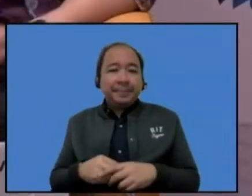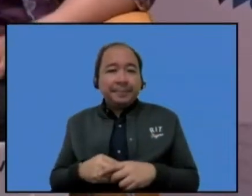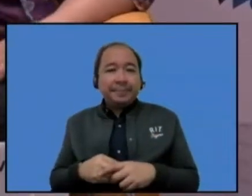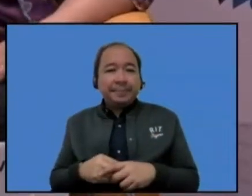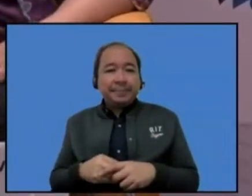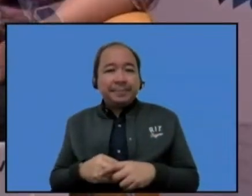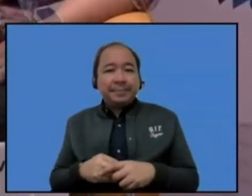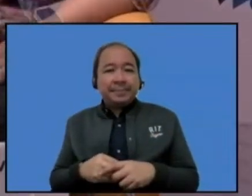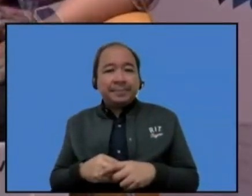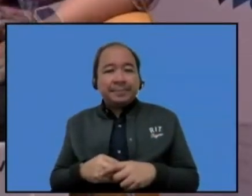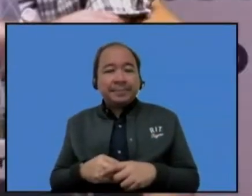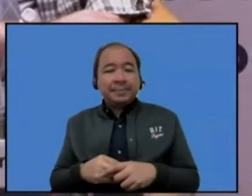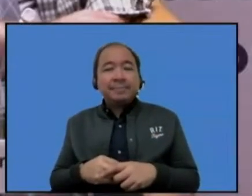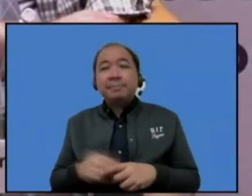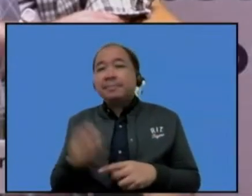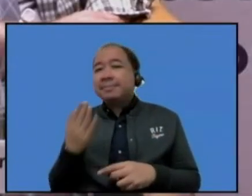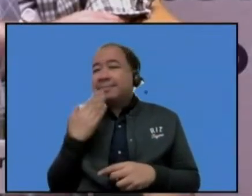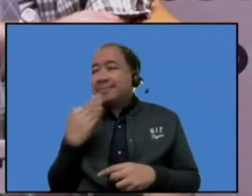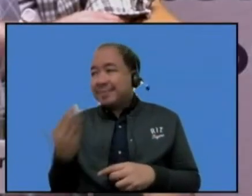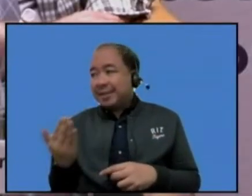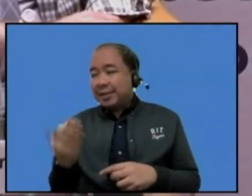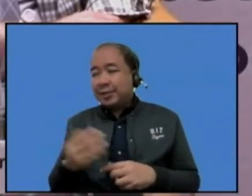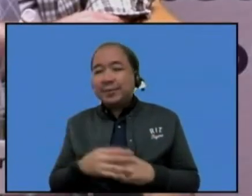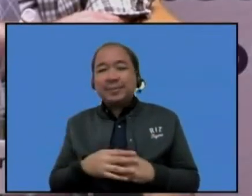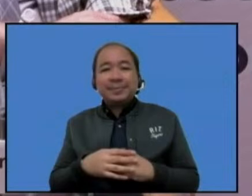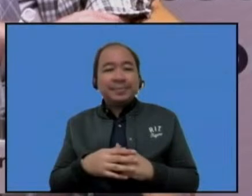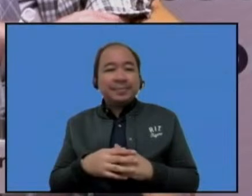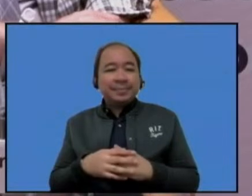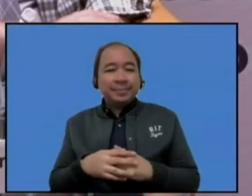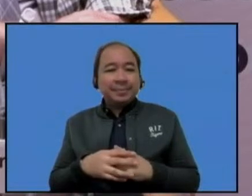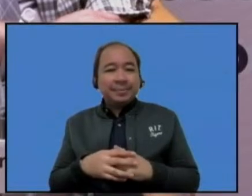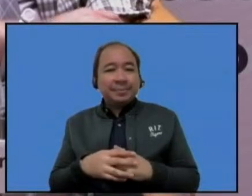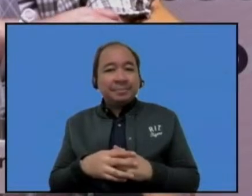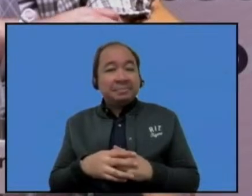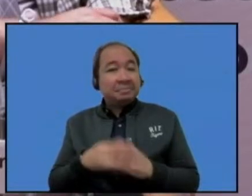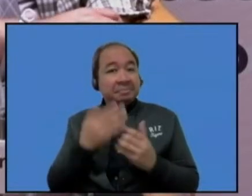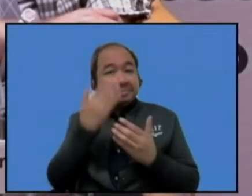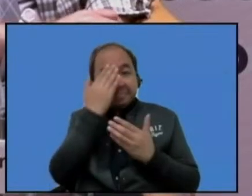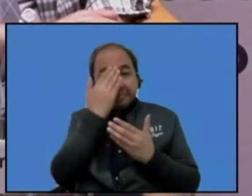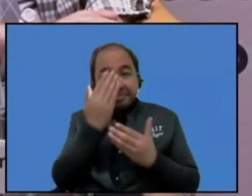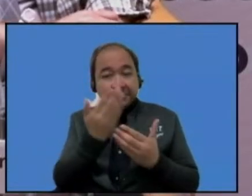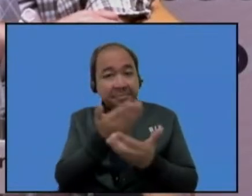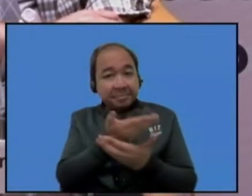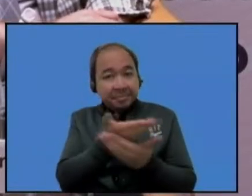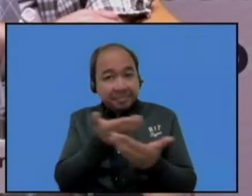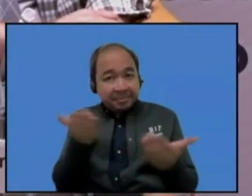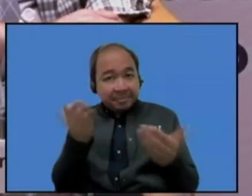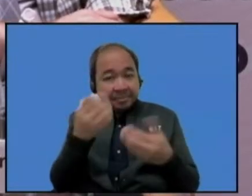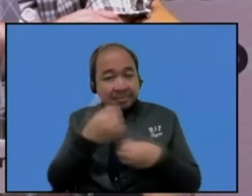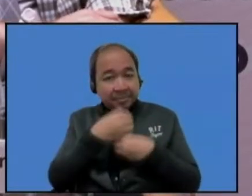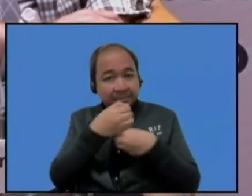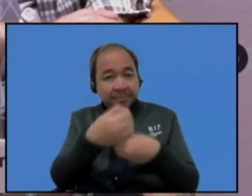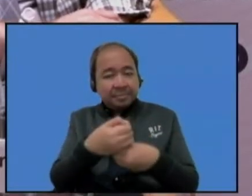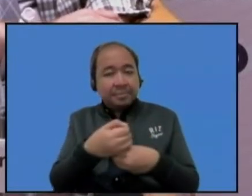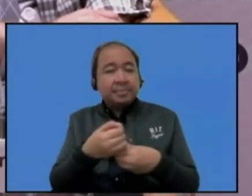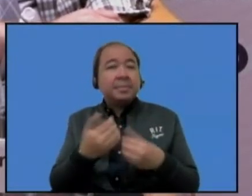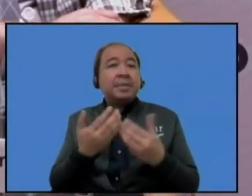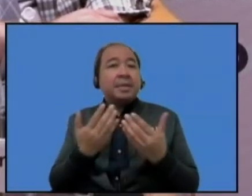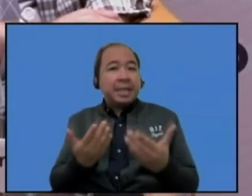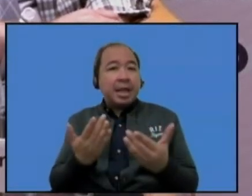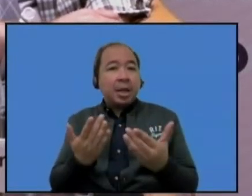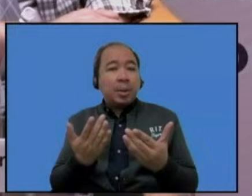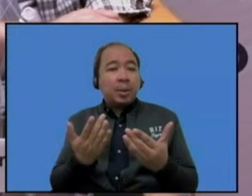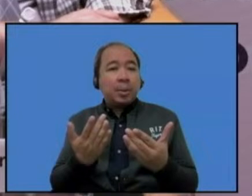Thank you very much, Ms. Dunganeva. Distinguished delegates, at this point, also with always an